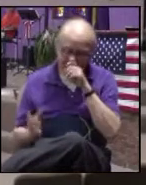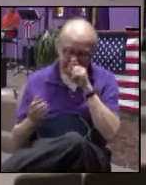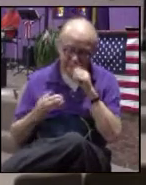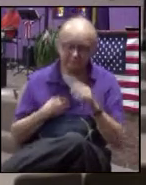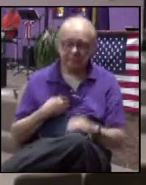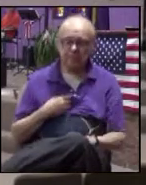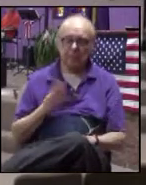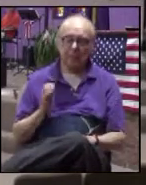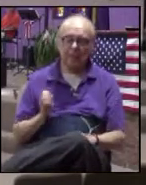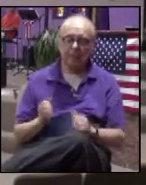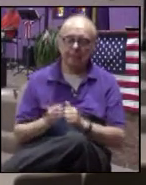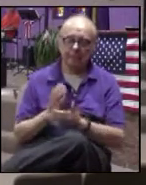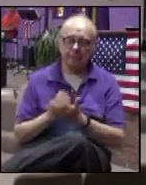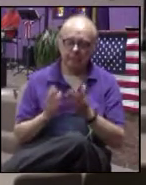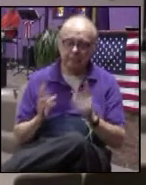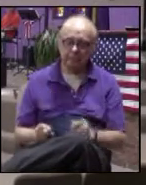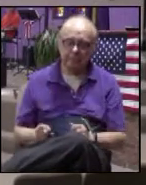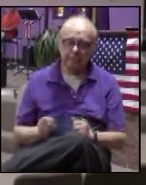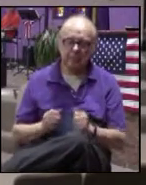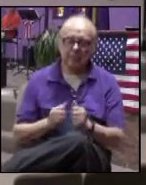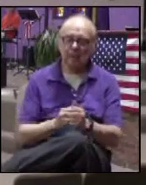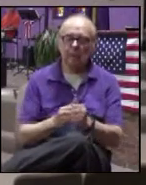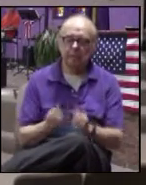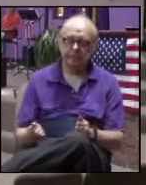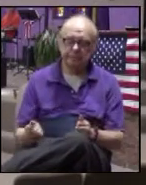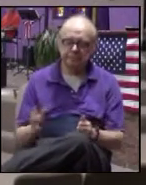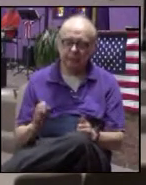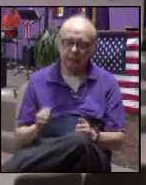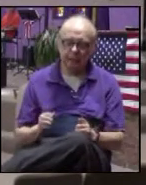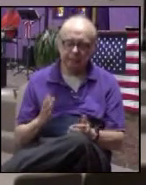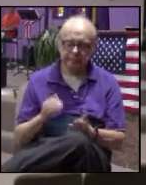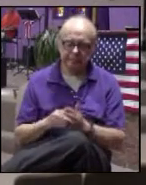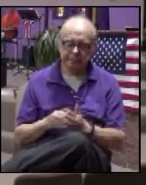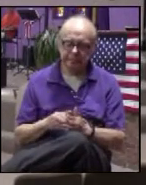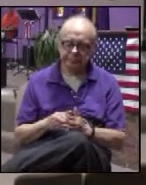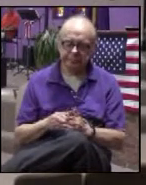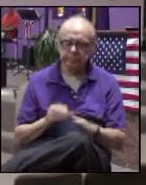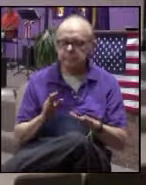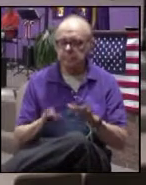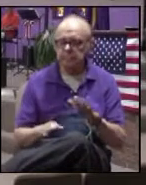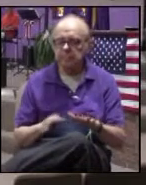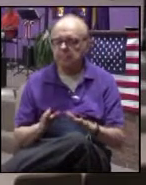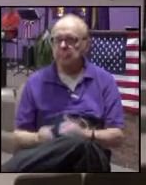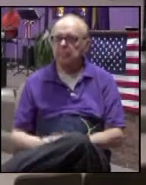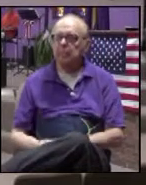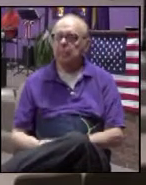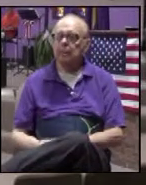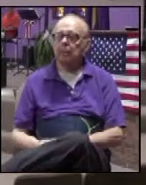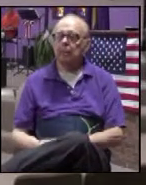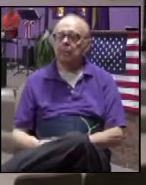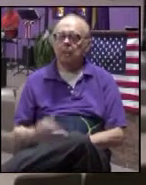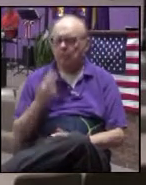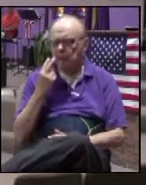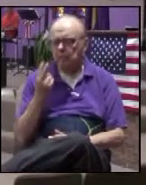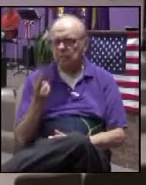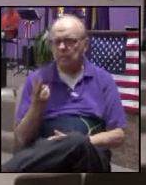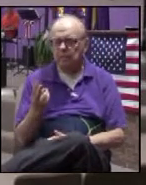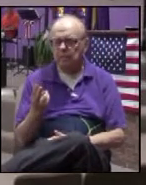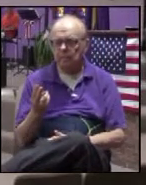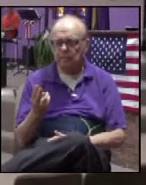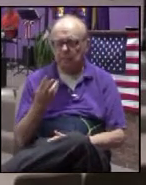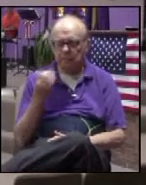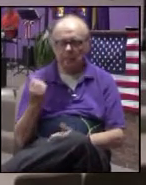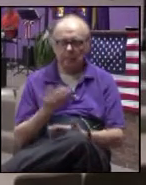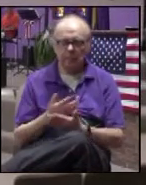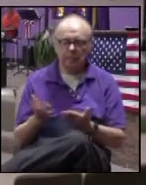to be with somebody to follow them. You have to be in the midst of their footsteps. You see, one of the greatest things